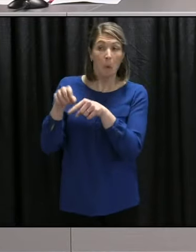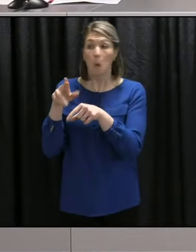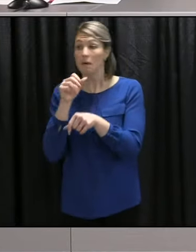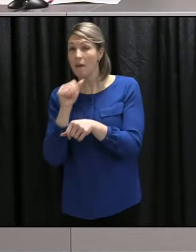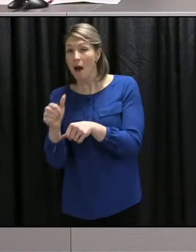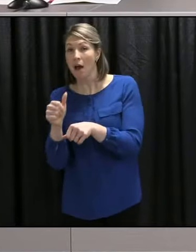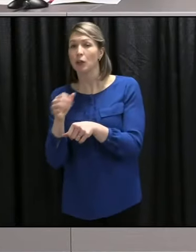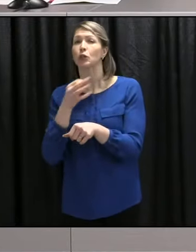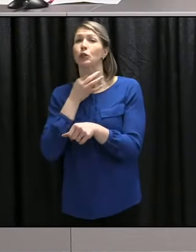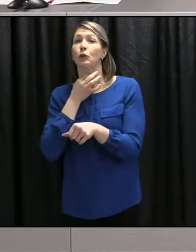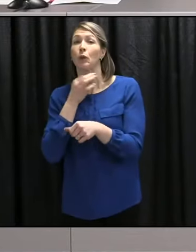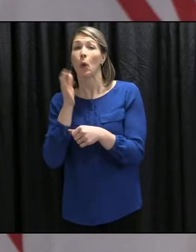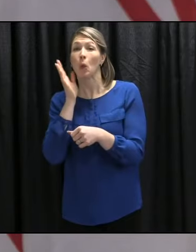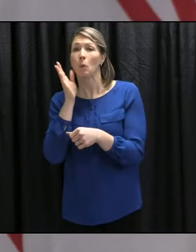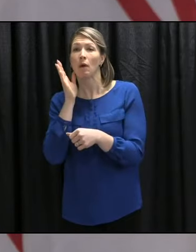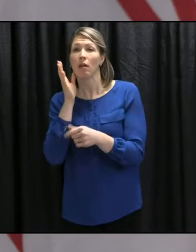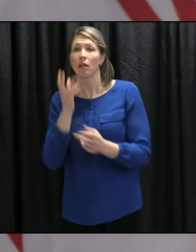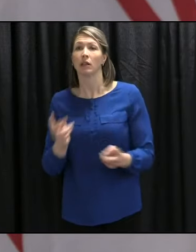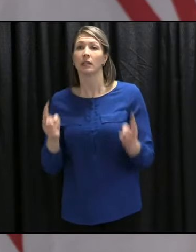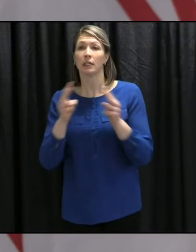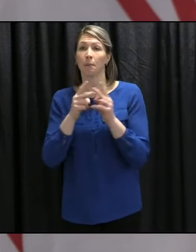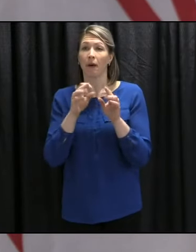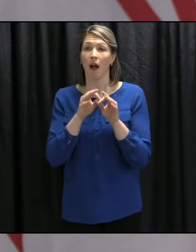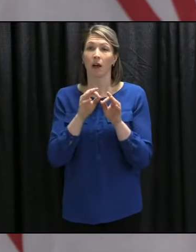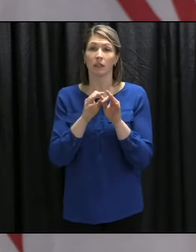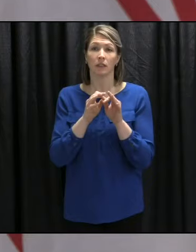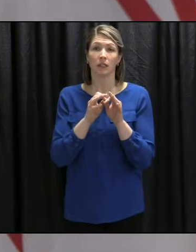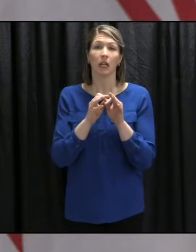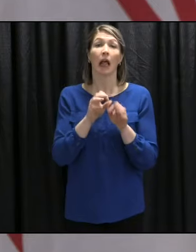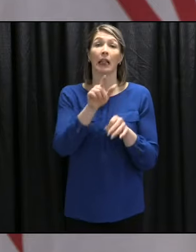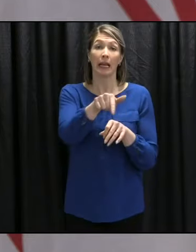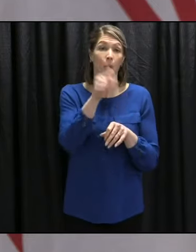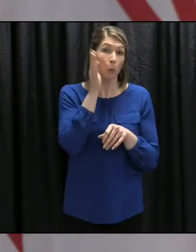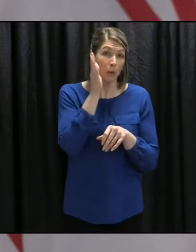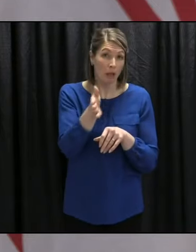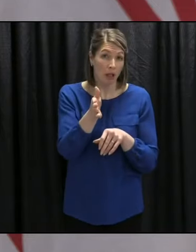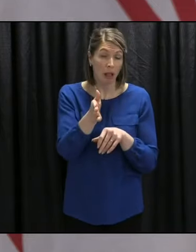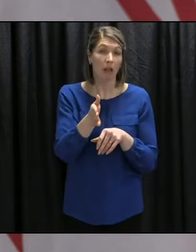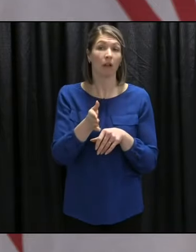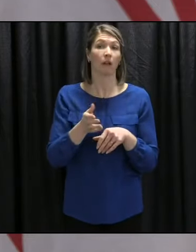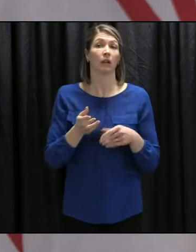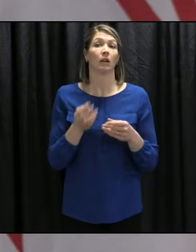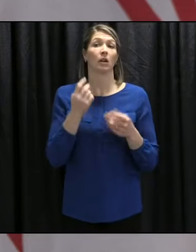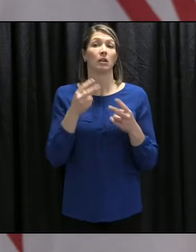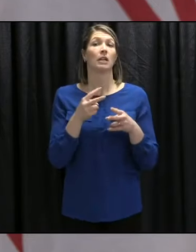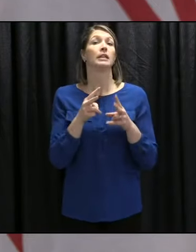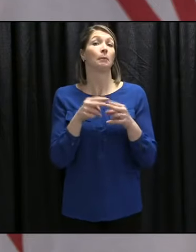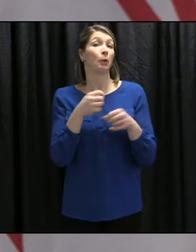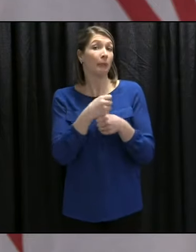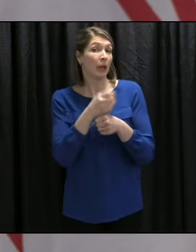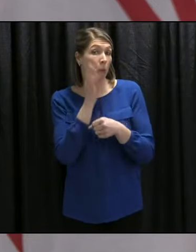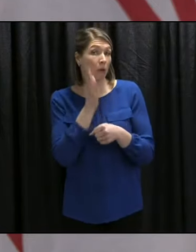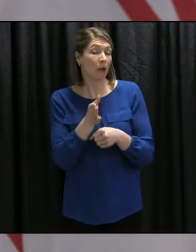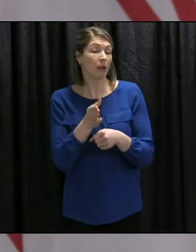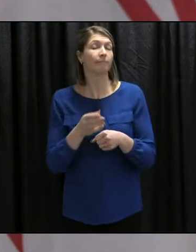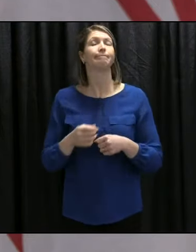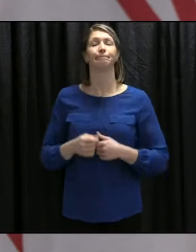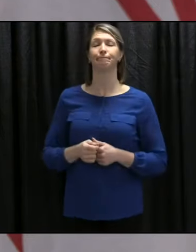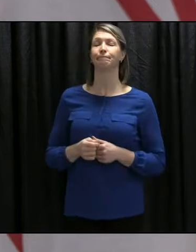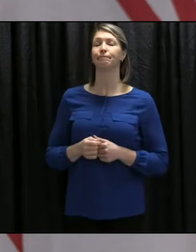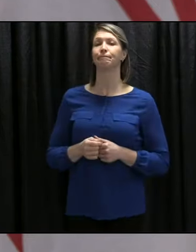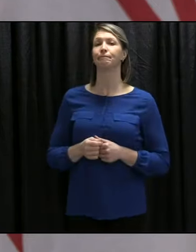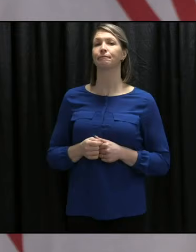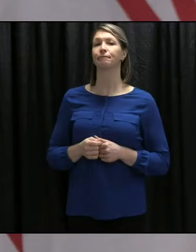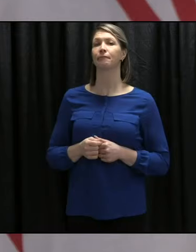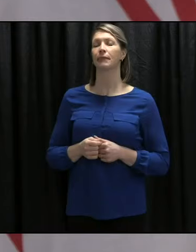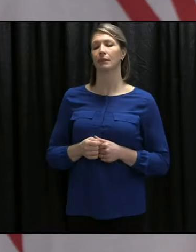these are very early, days into this pandemic, and what we've seen here and now are a number of events that would lead, just not from